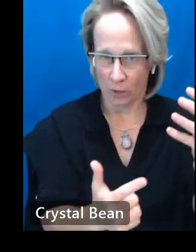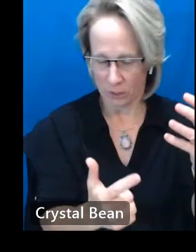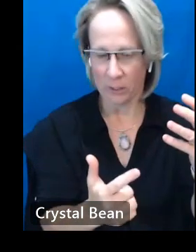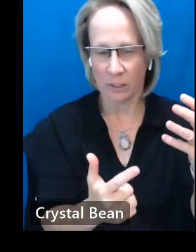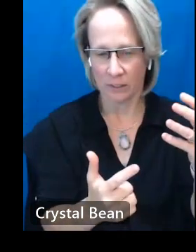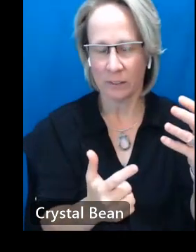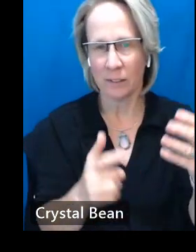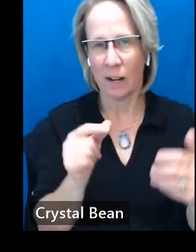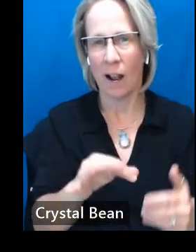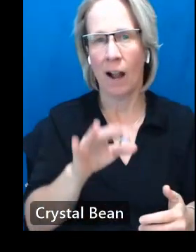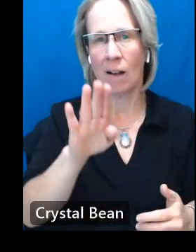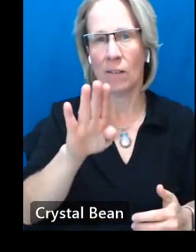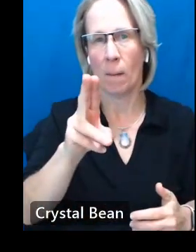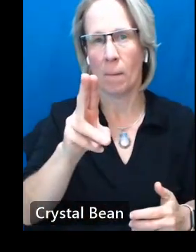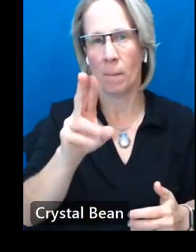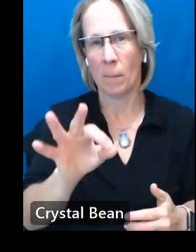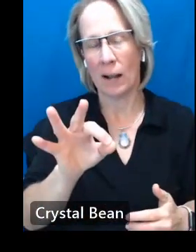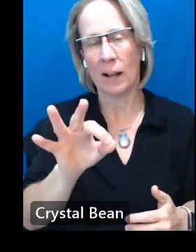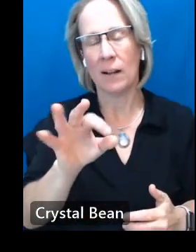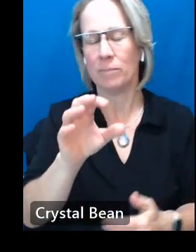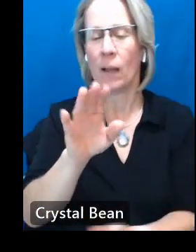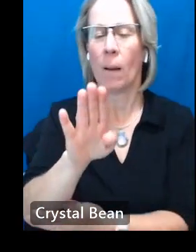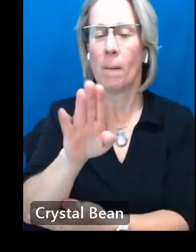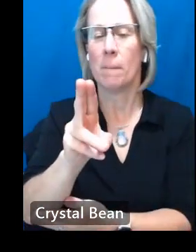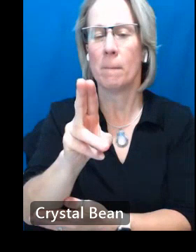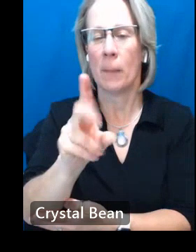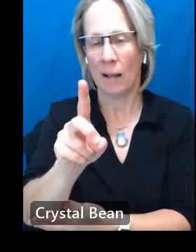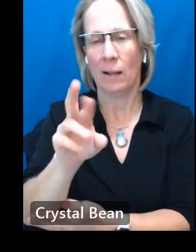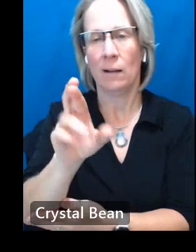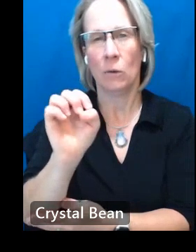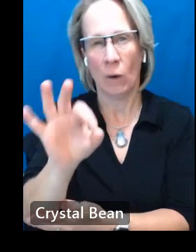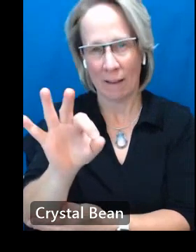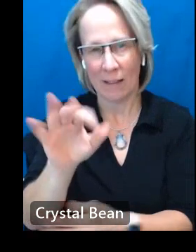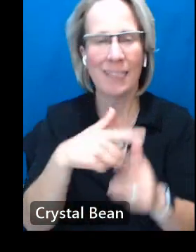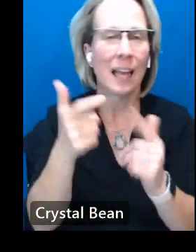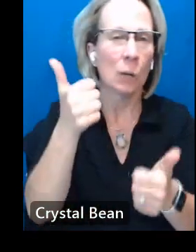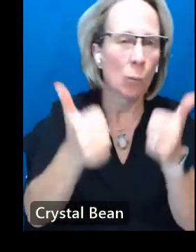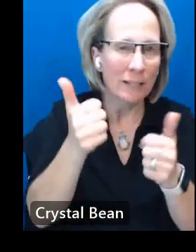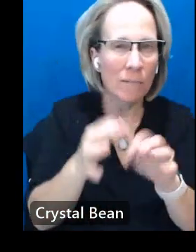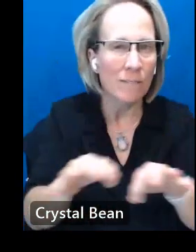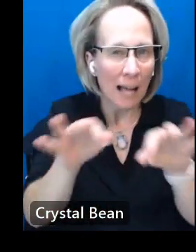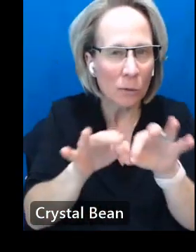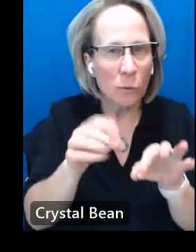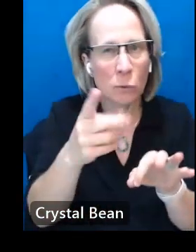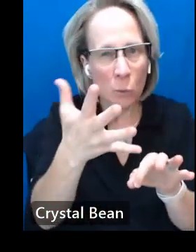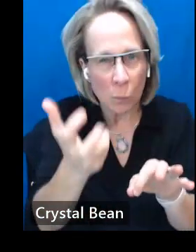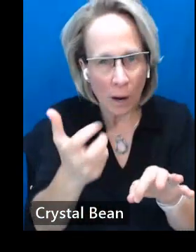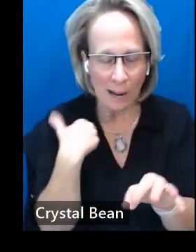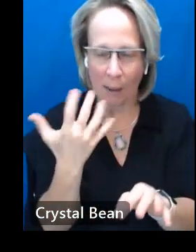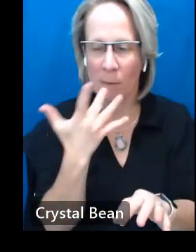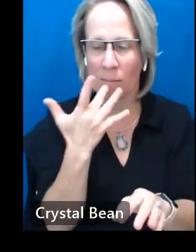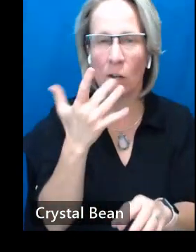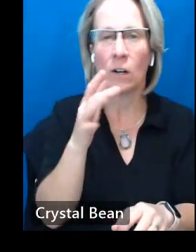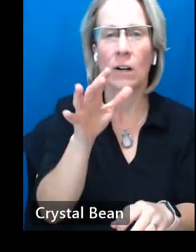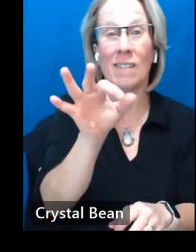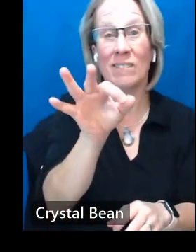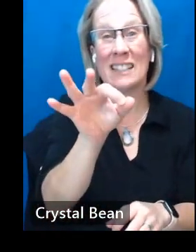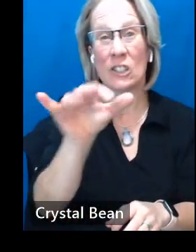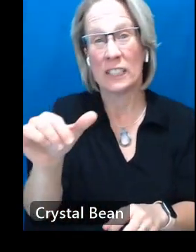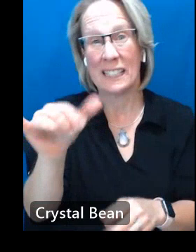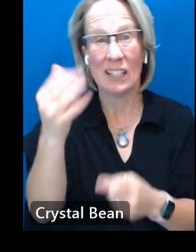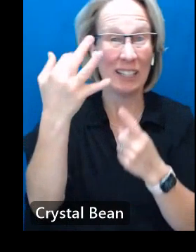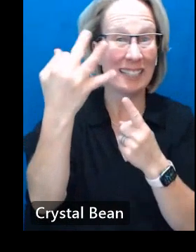account and then department. And then what values do you want? So I want this to be in fiscal year 19. And what P